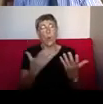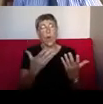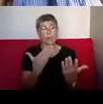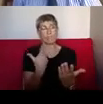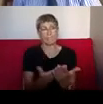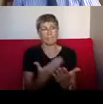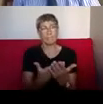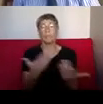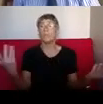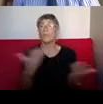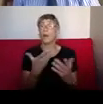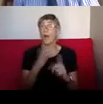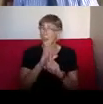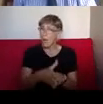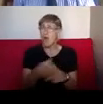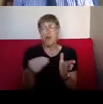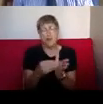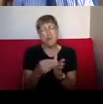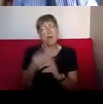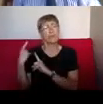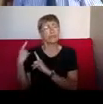home, not only thinking